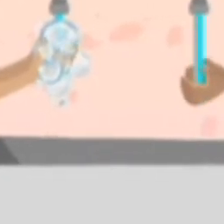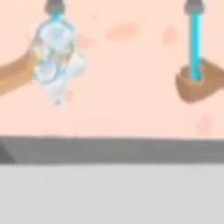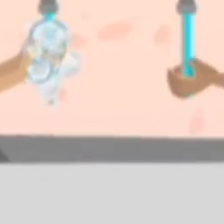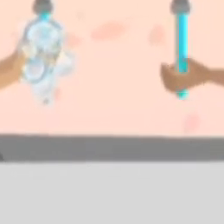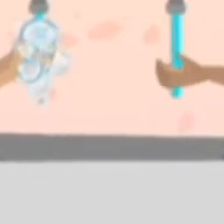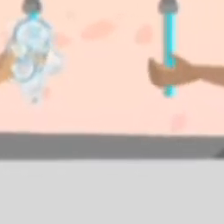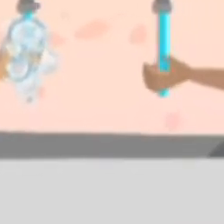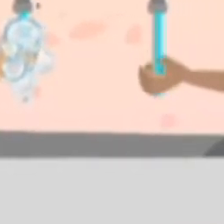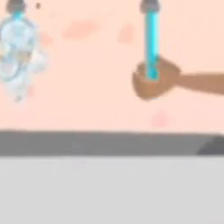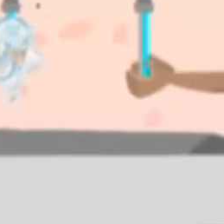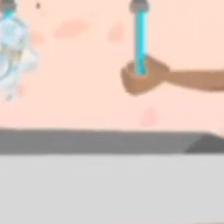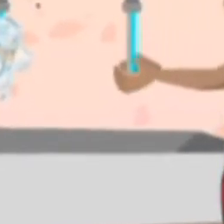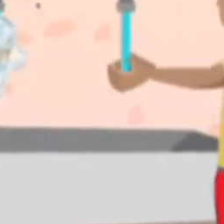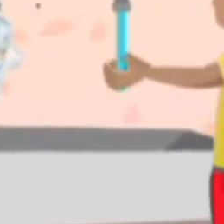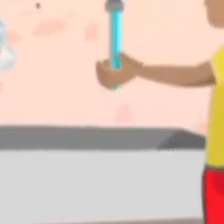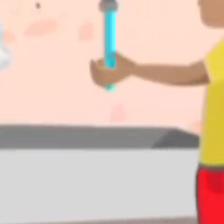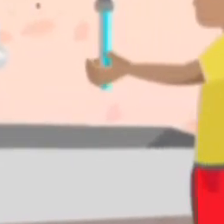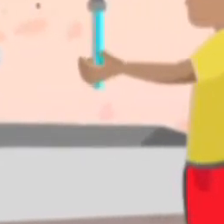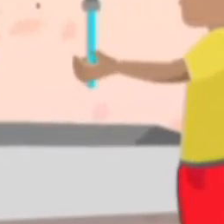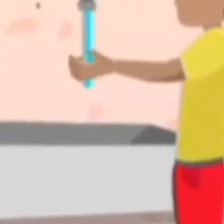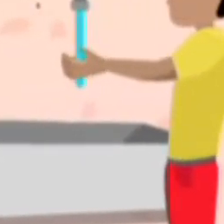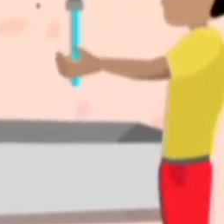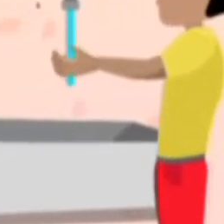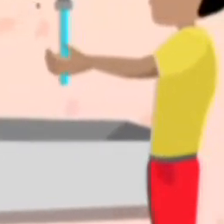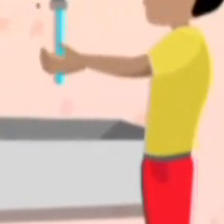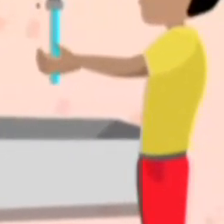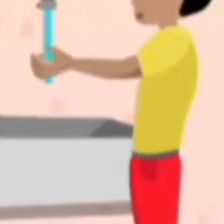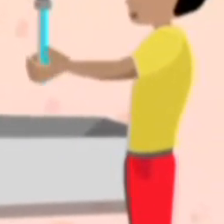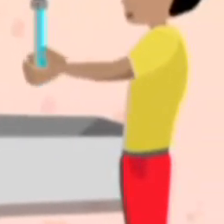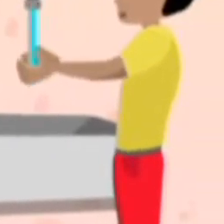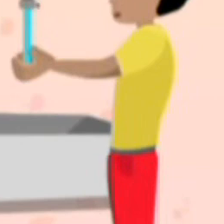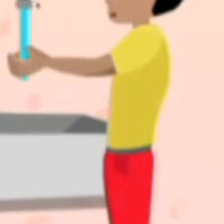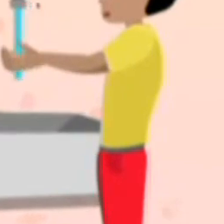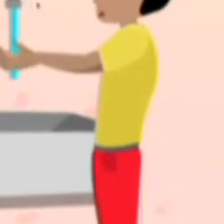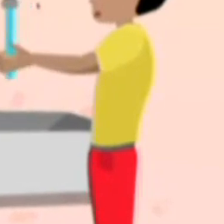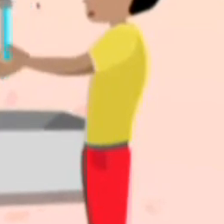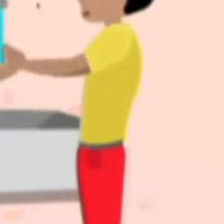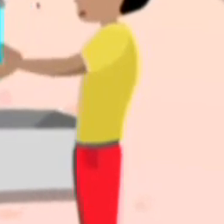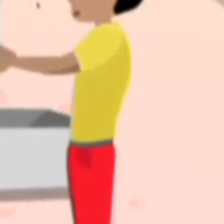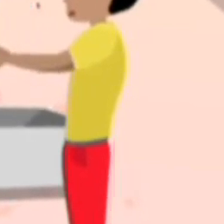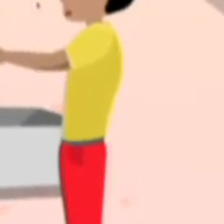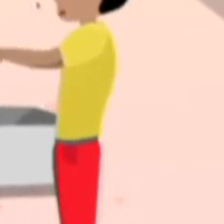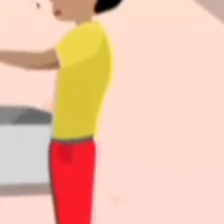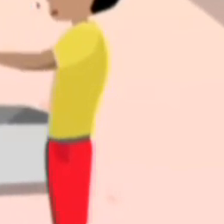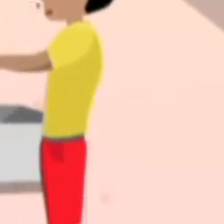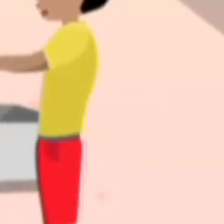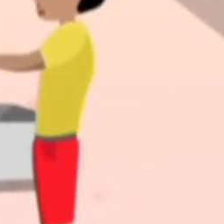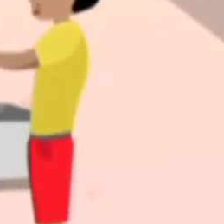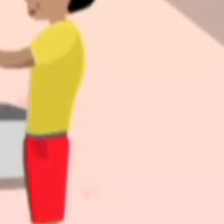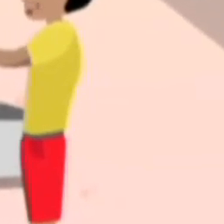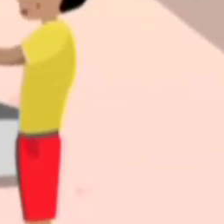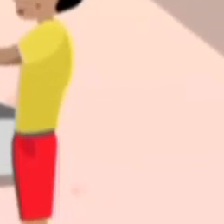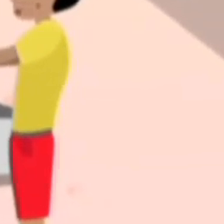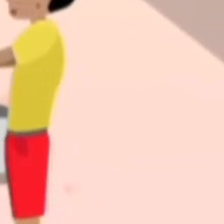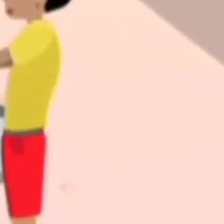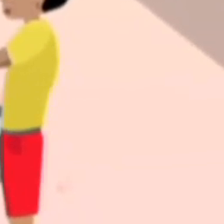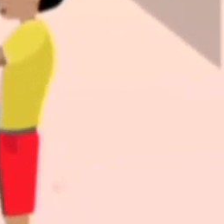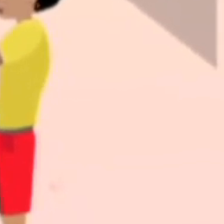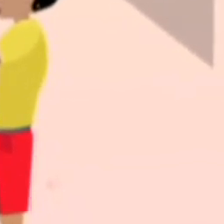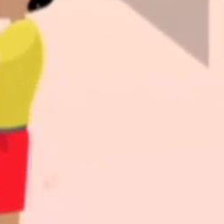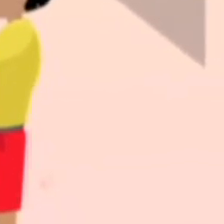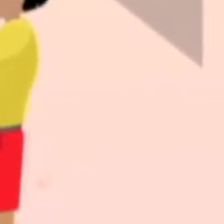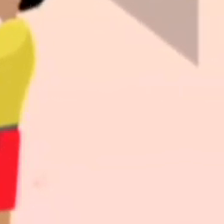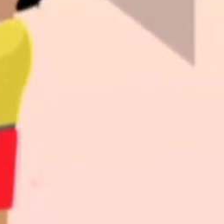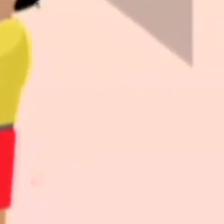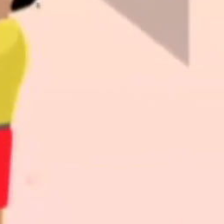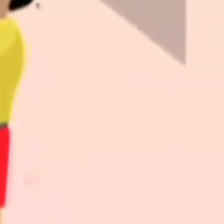tandla utigeze ngensipho kanye nemandla lahlobile esikhathi lesingaka 20 seconds. Mawutoku udla mawuqedza kusebenzisa umthoyi